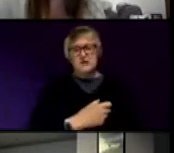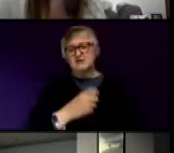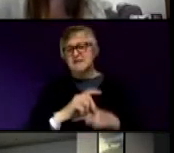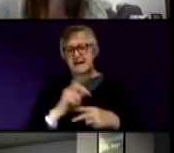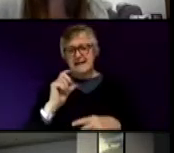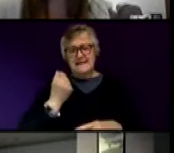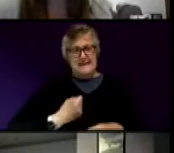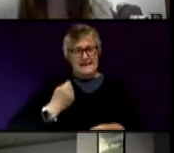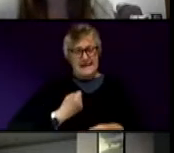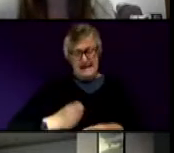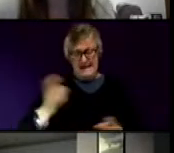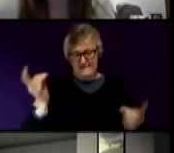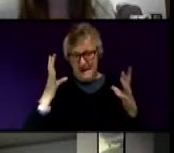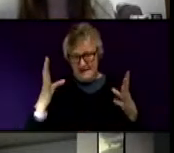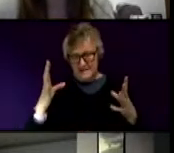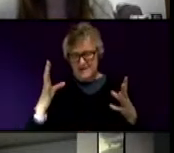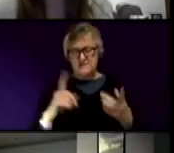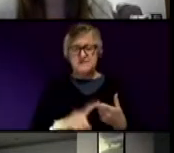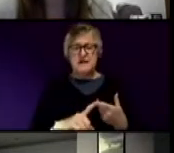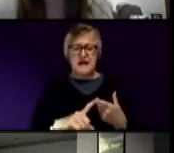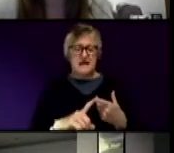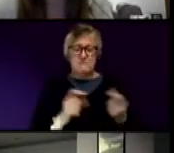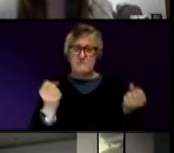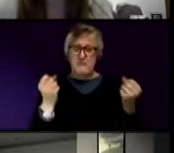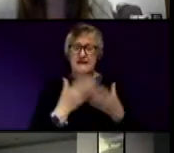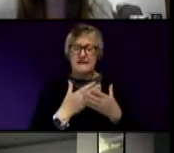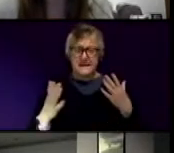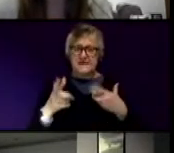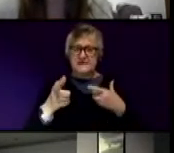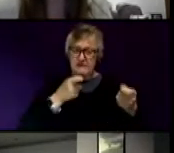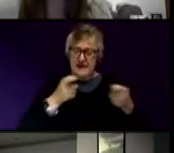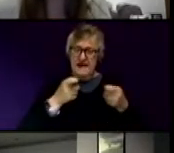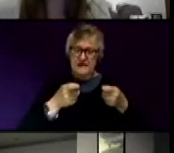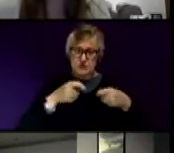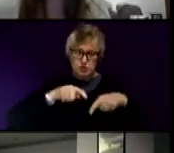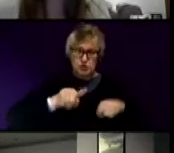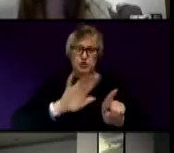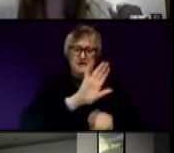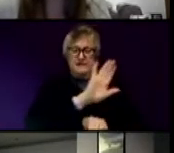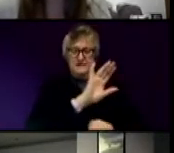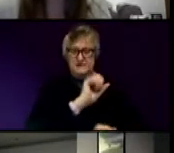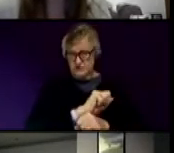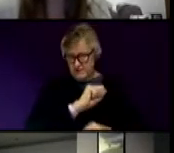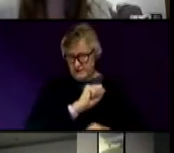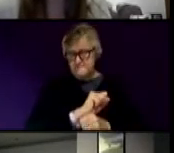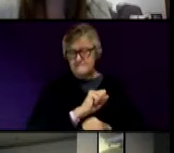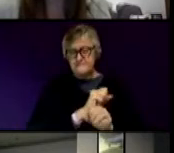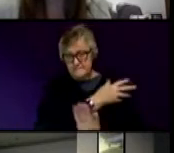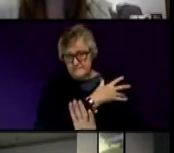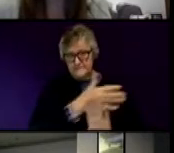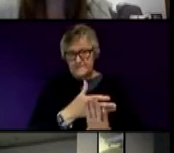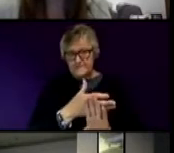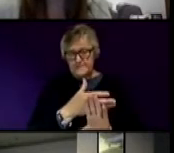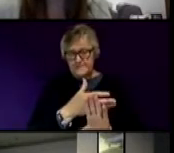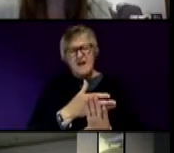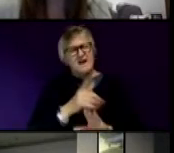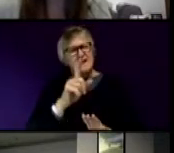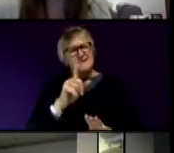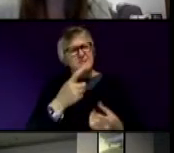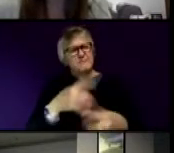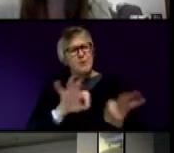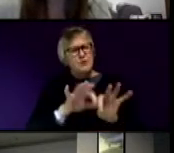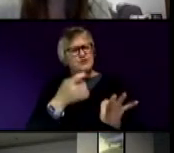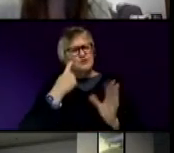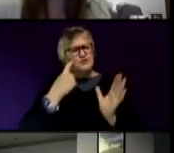manage throughout his tenure, it is also important to note the accomplishments and successes. Under Chief